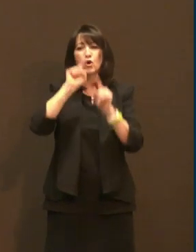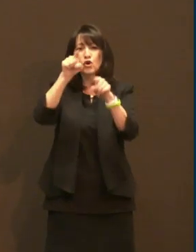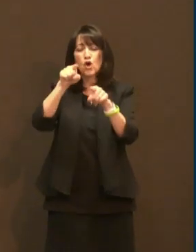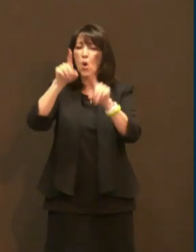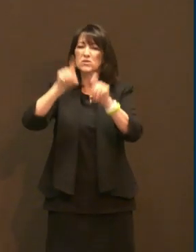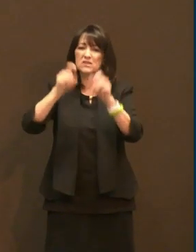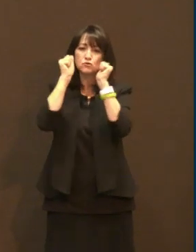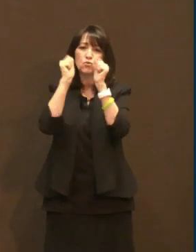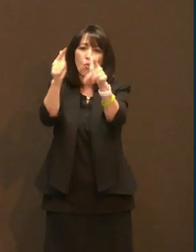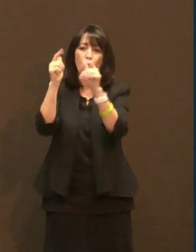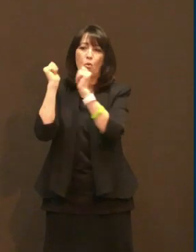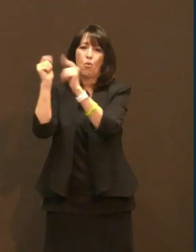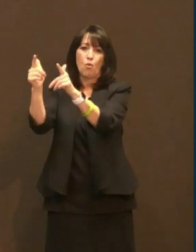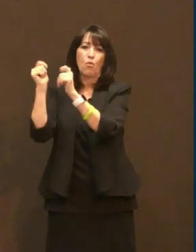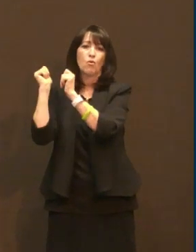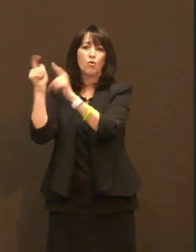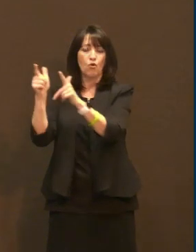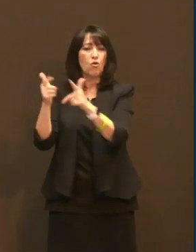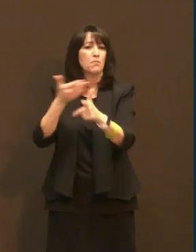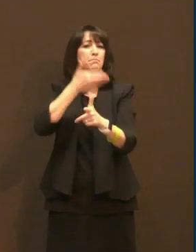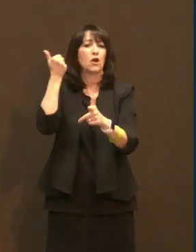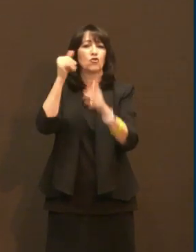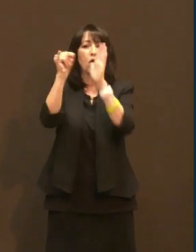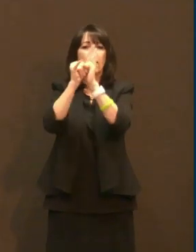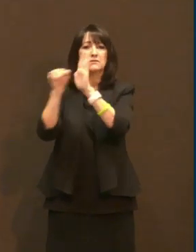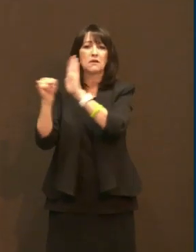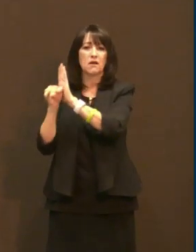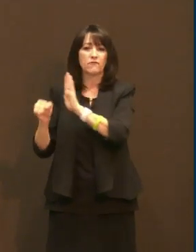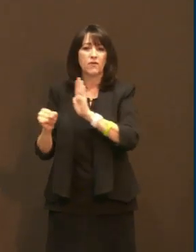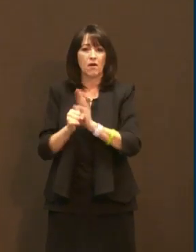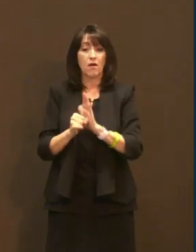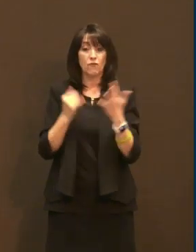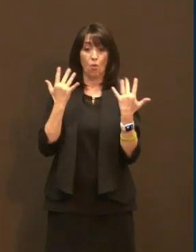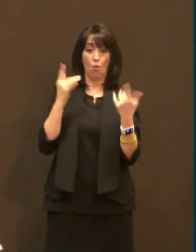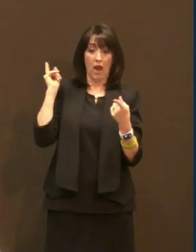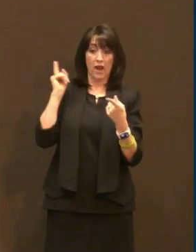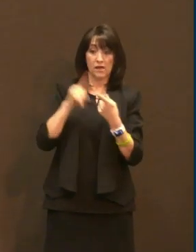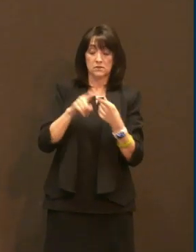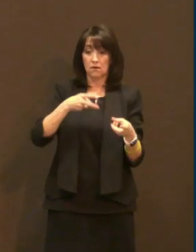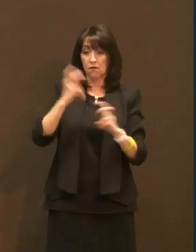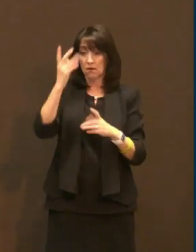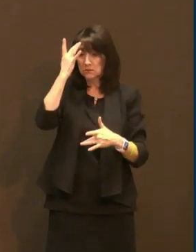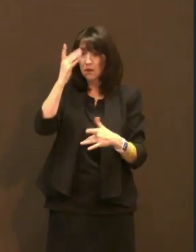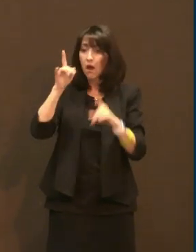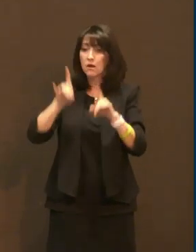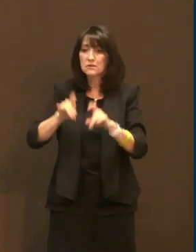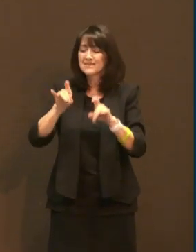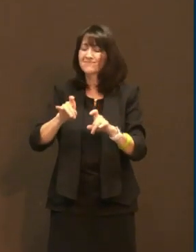Also on the testing front, we now in our DPH lab have tested